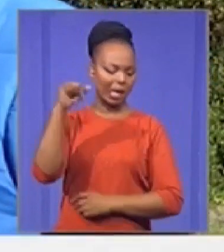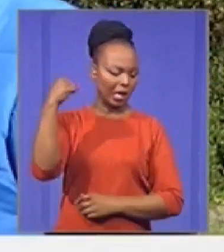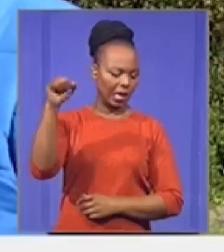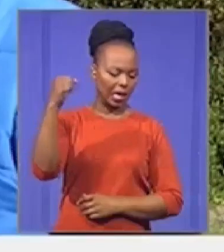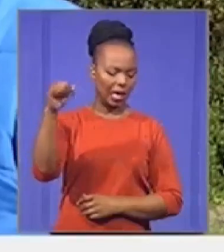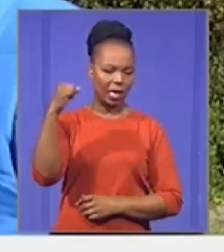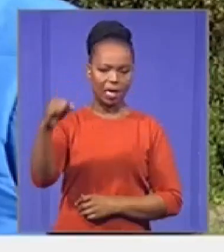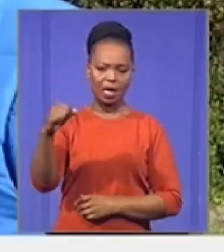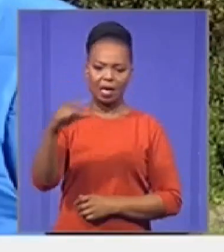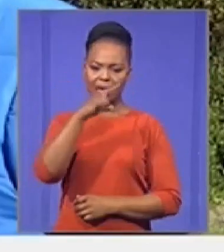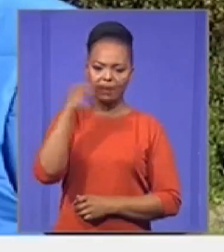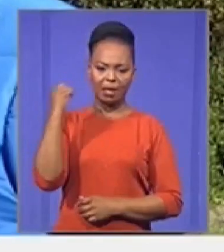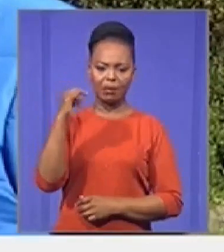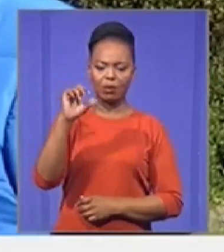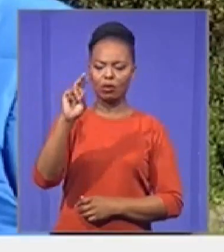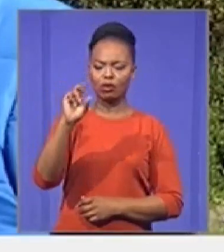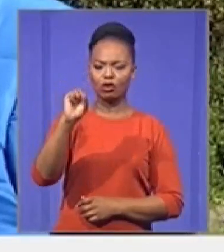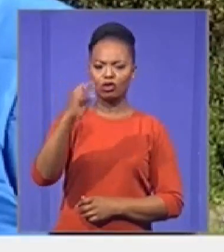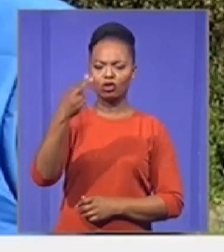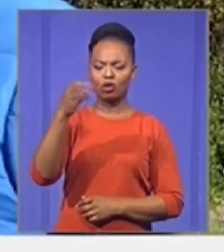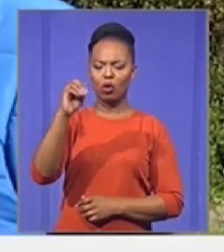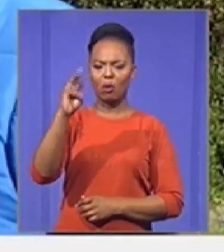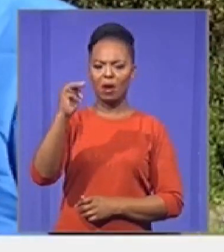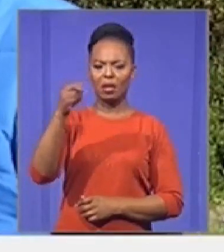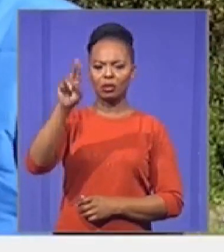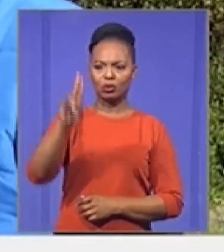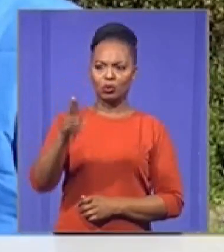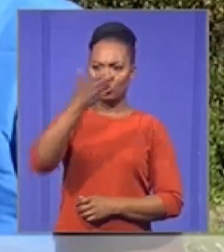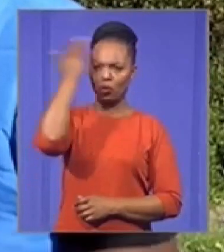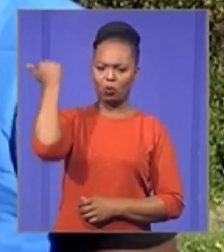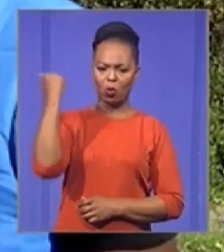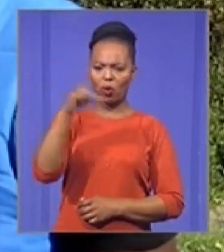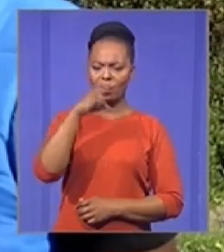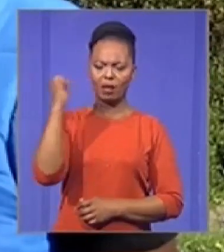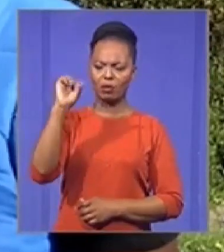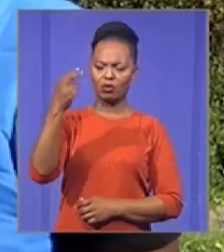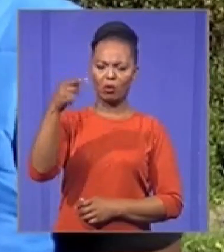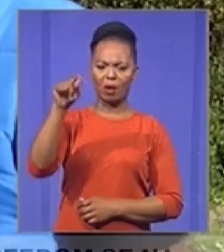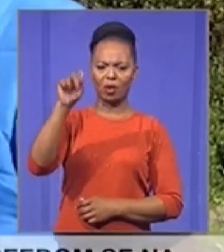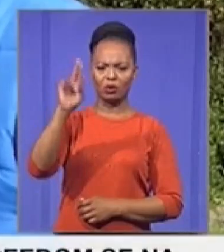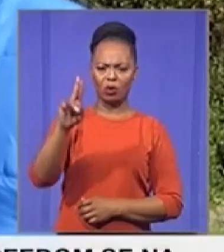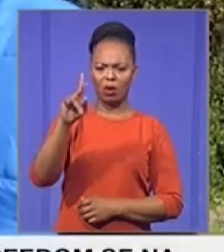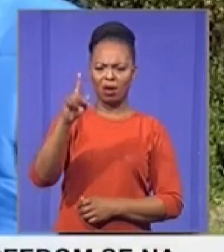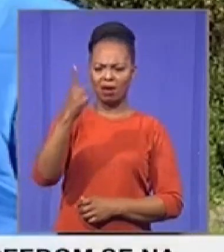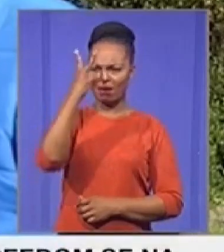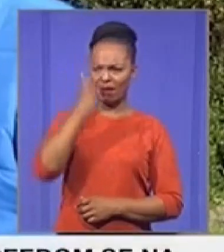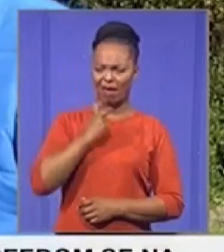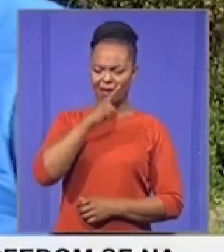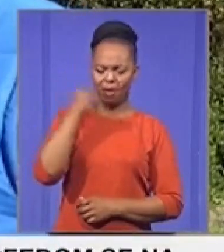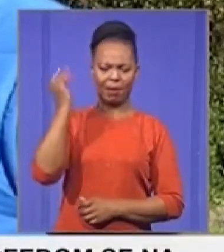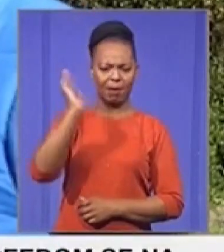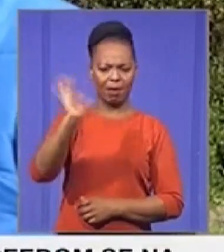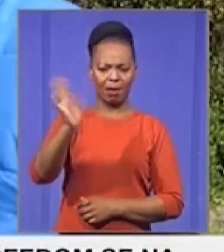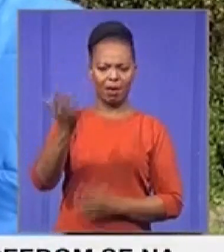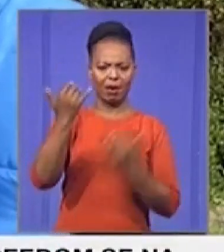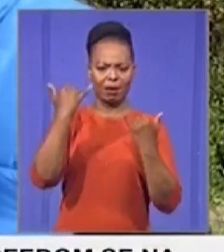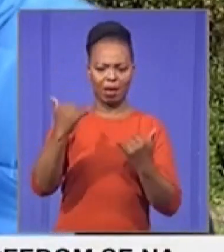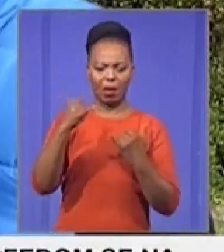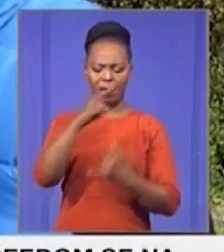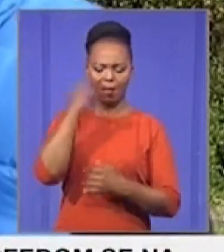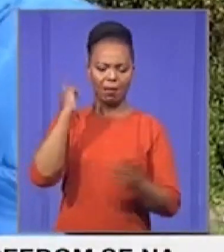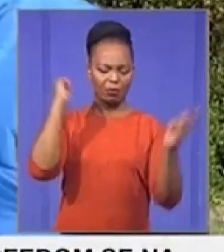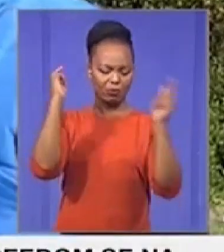you Ushomanto. We don't know how to call you. That name. So from today, you are Harry Distrand Loper.